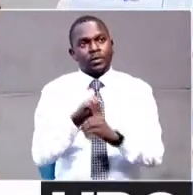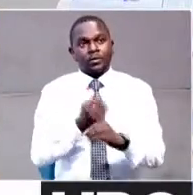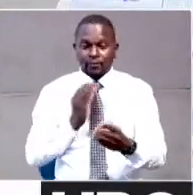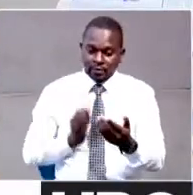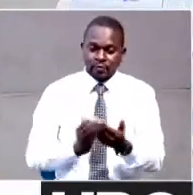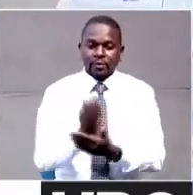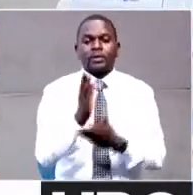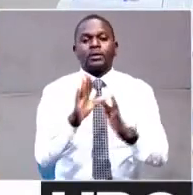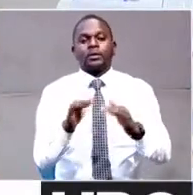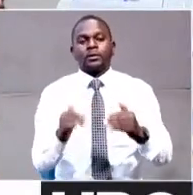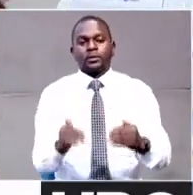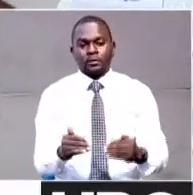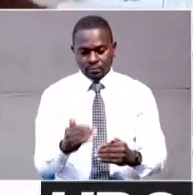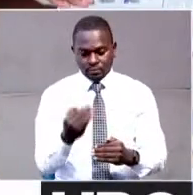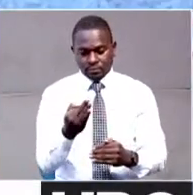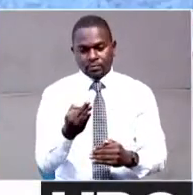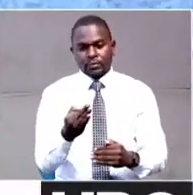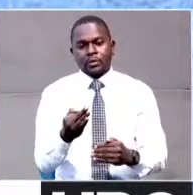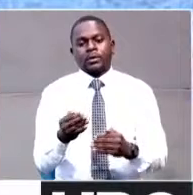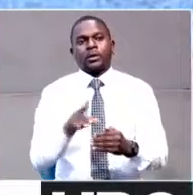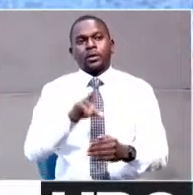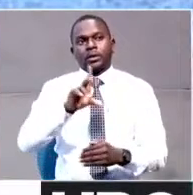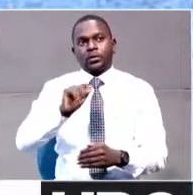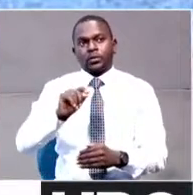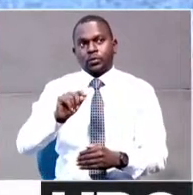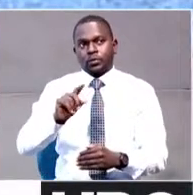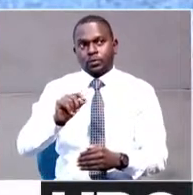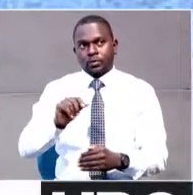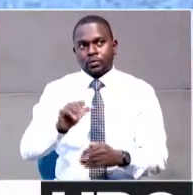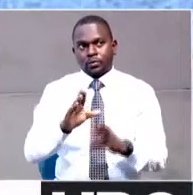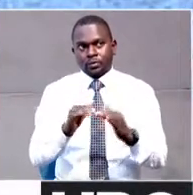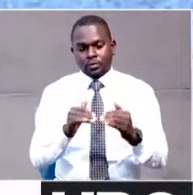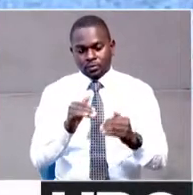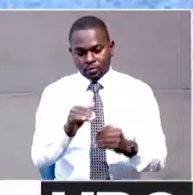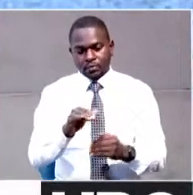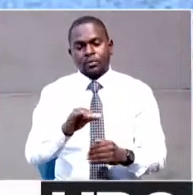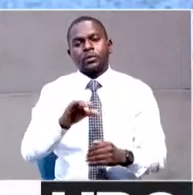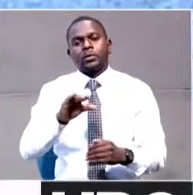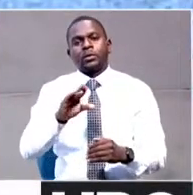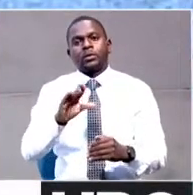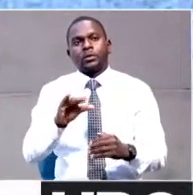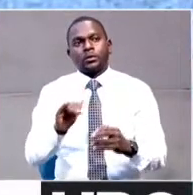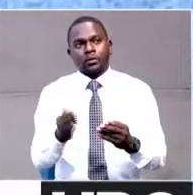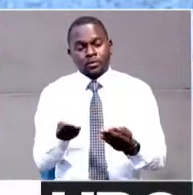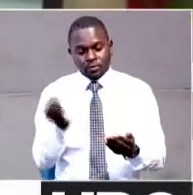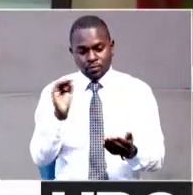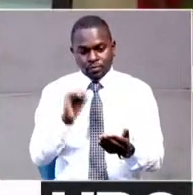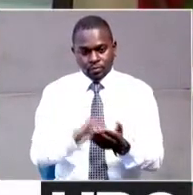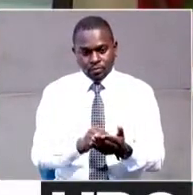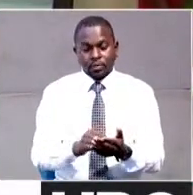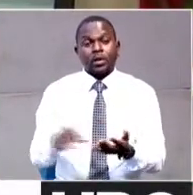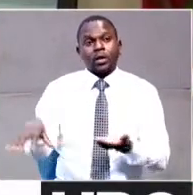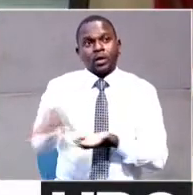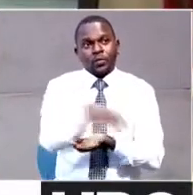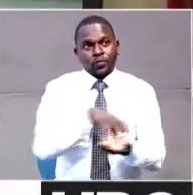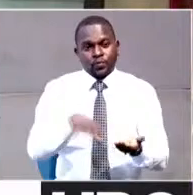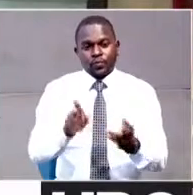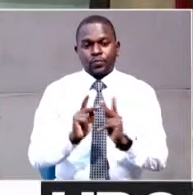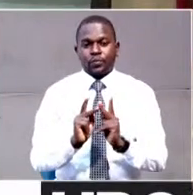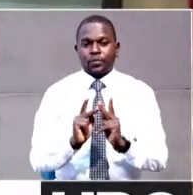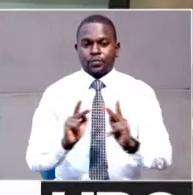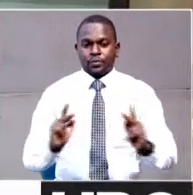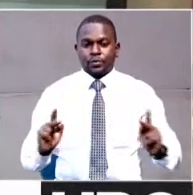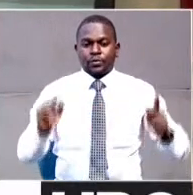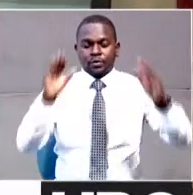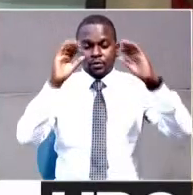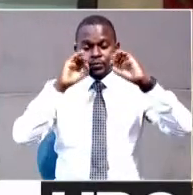Prosecution alleges that through his Twitter handle, at Kakwenza Rukira, Kakwenza will fly repeatedly, disturbed the peace of the President